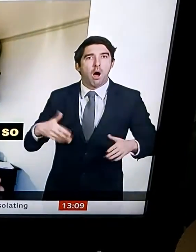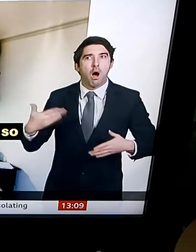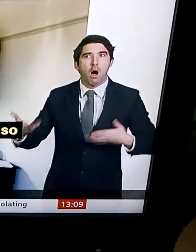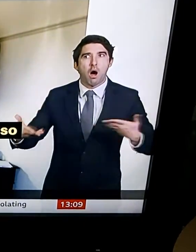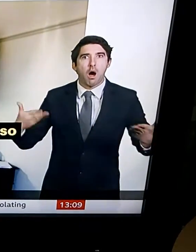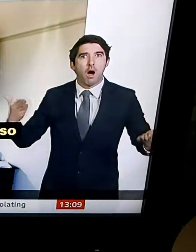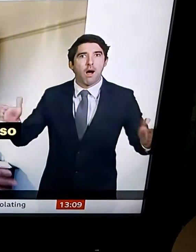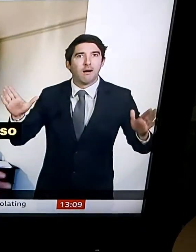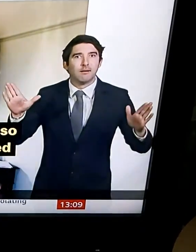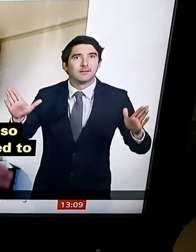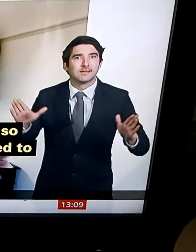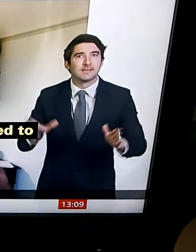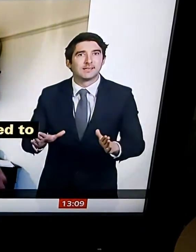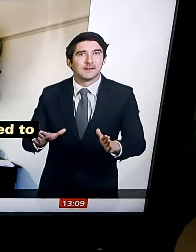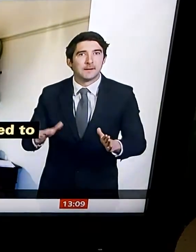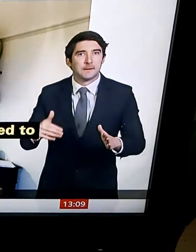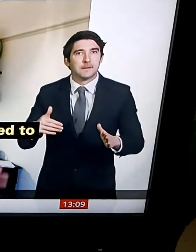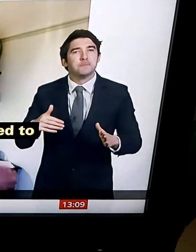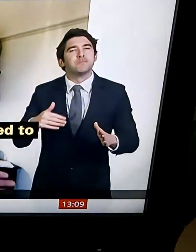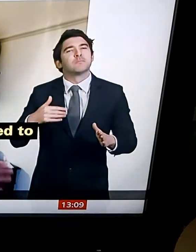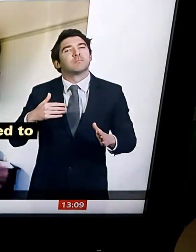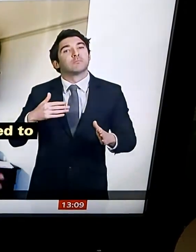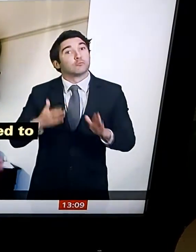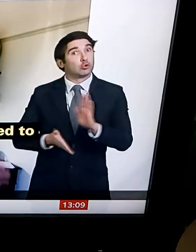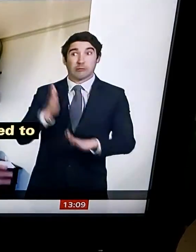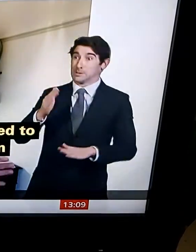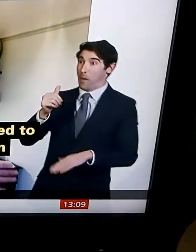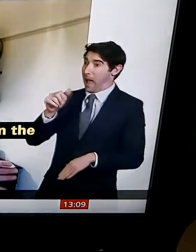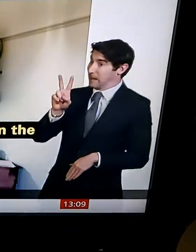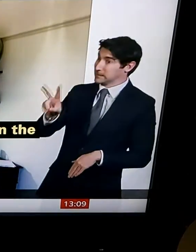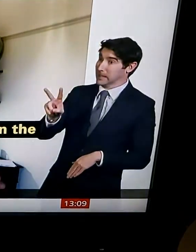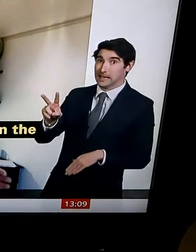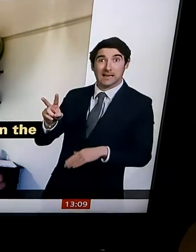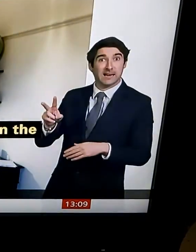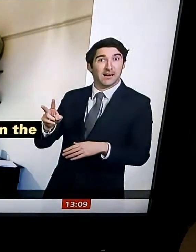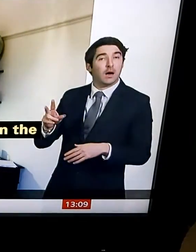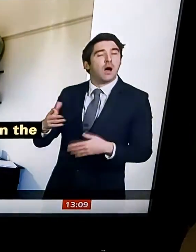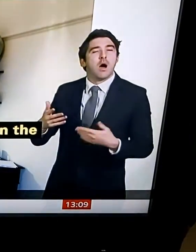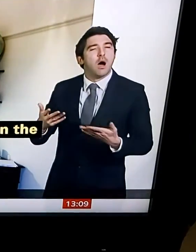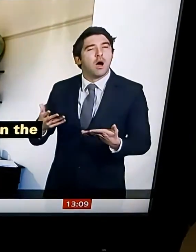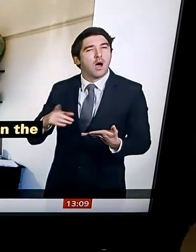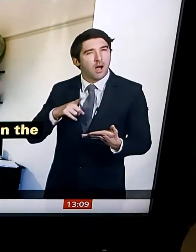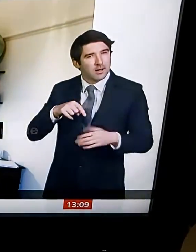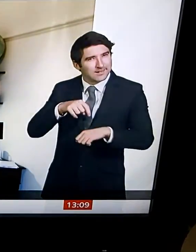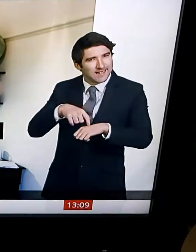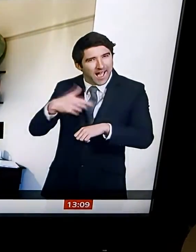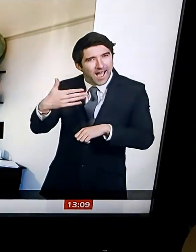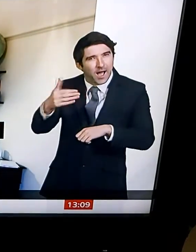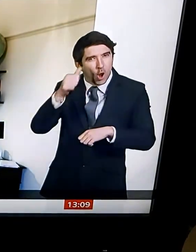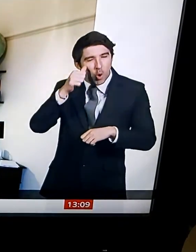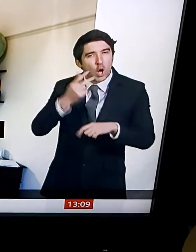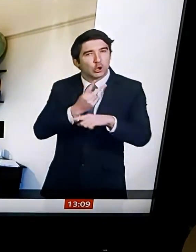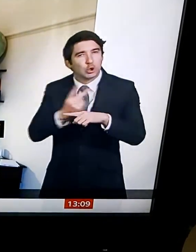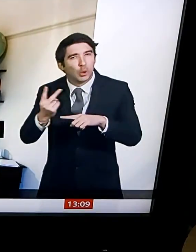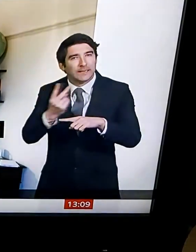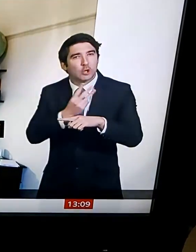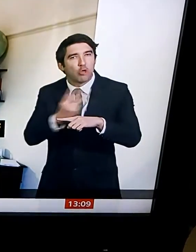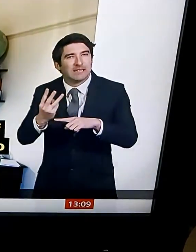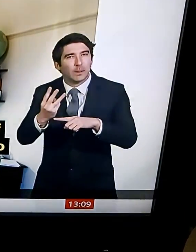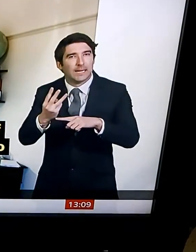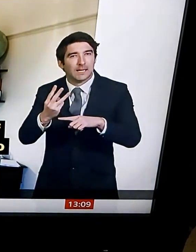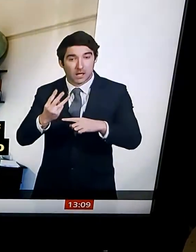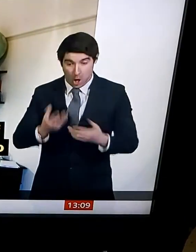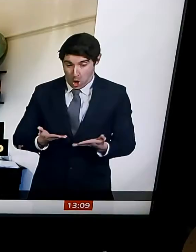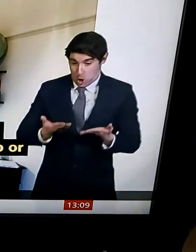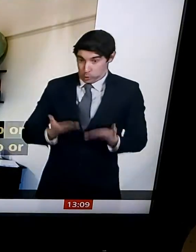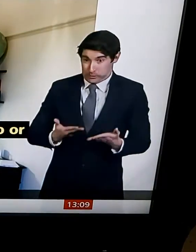show up in the fatality figures, the number of deaths, because there's a sort of 2 to 3 week lag between people being infected and then becoming terminally ill.